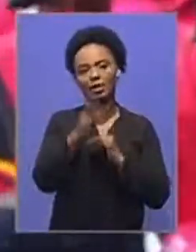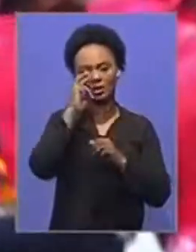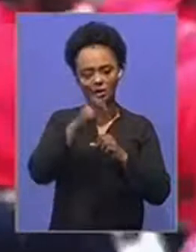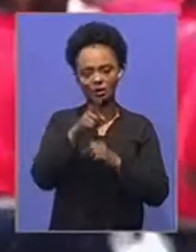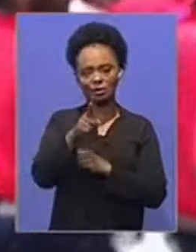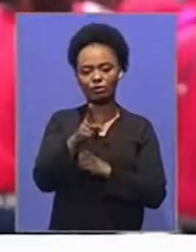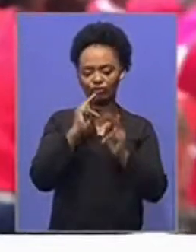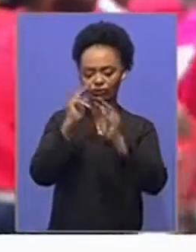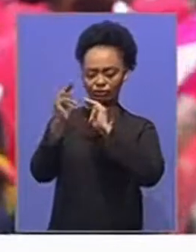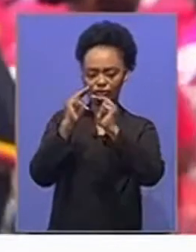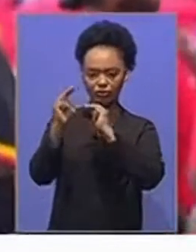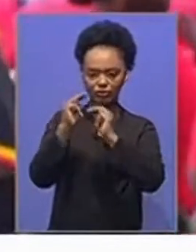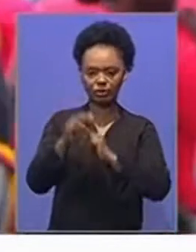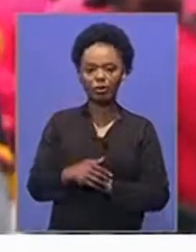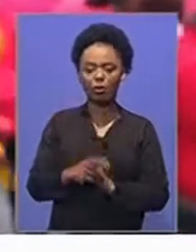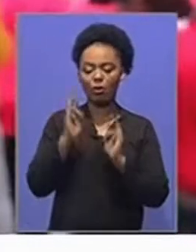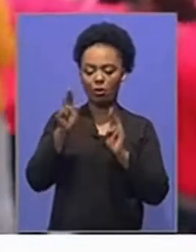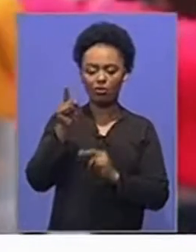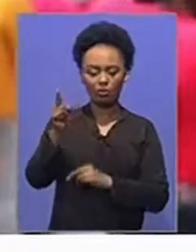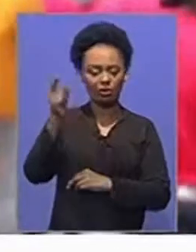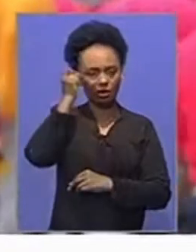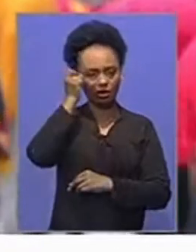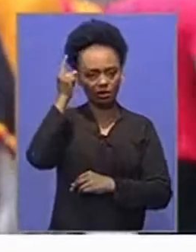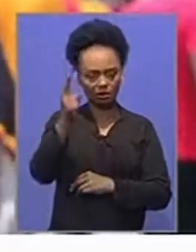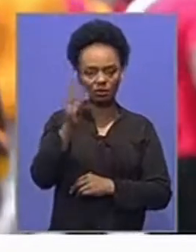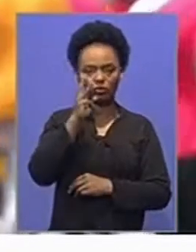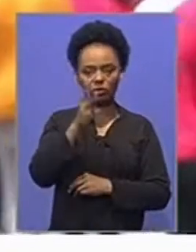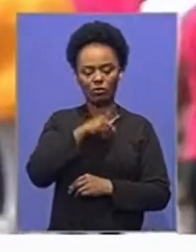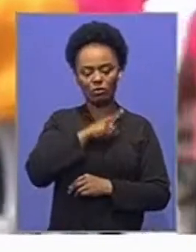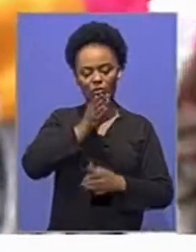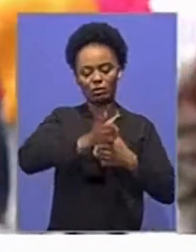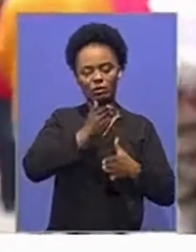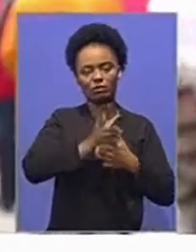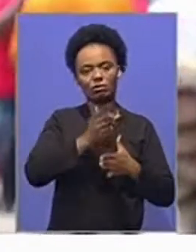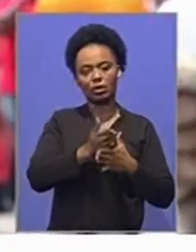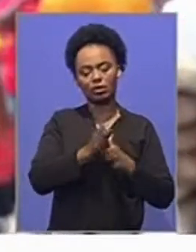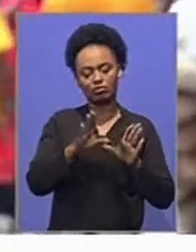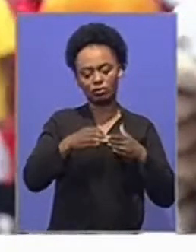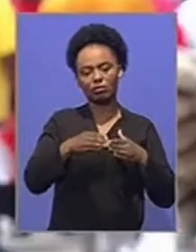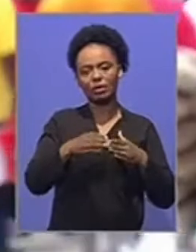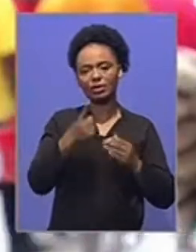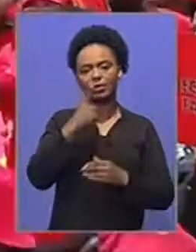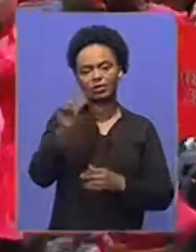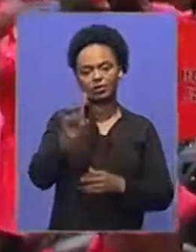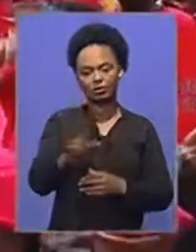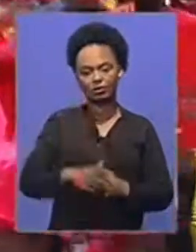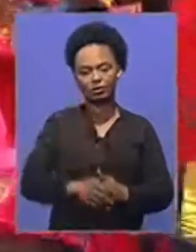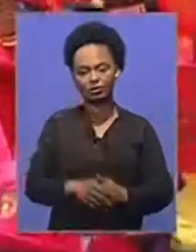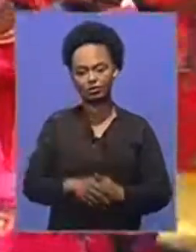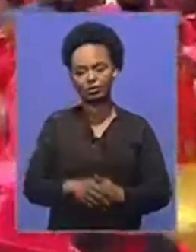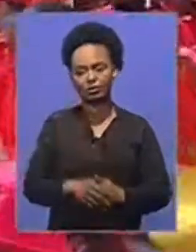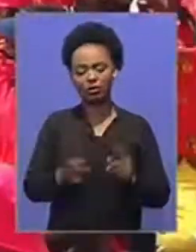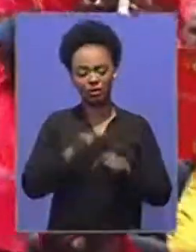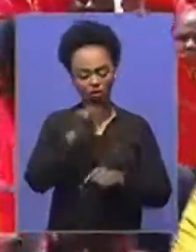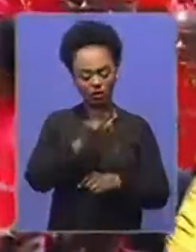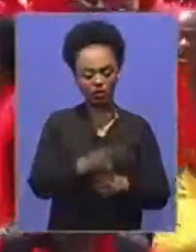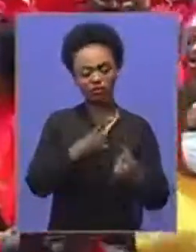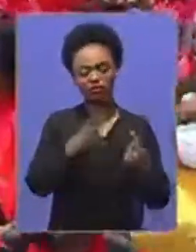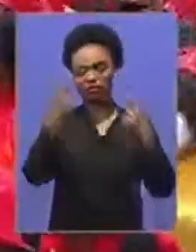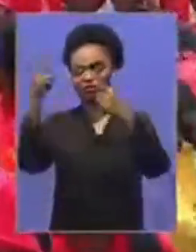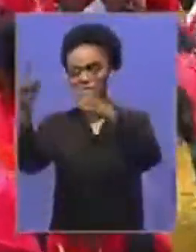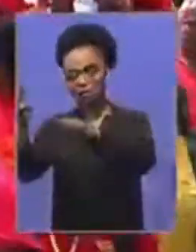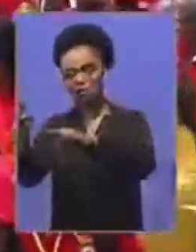hope he would understand what the labor movement is really saying. Go tloga foo ba ne ba leba kwa dikantorong